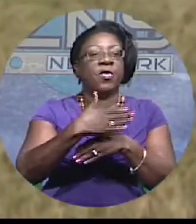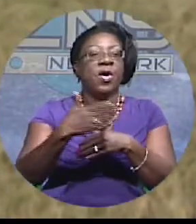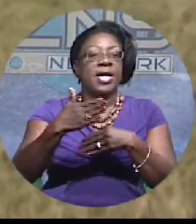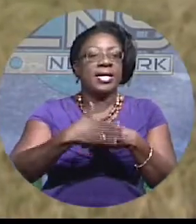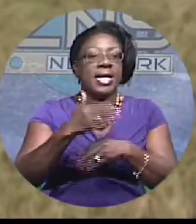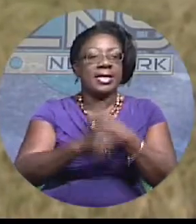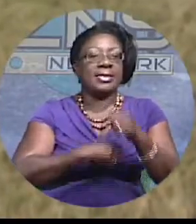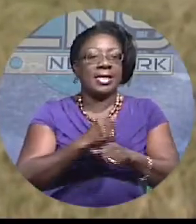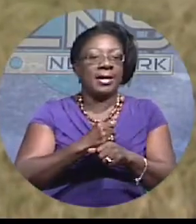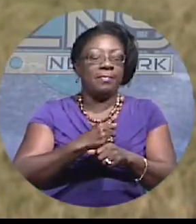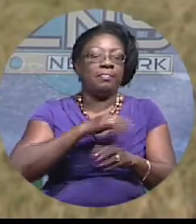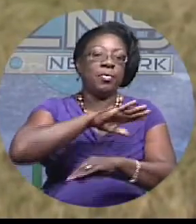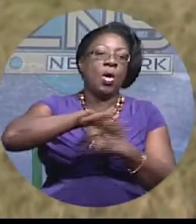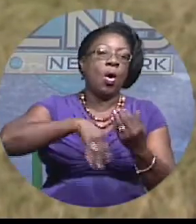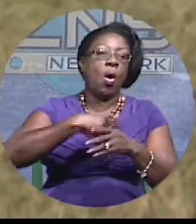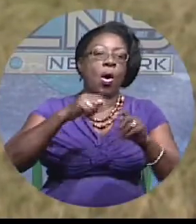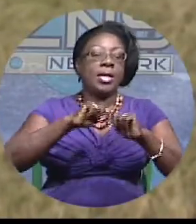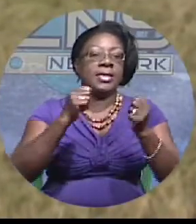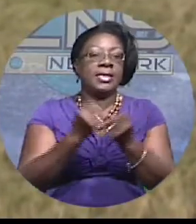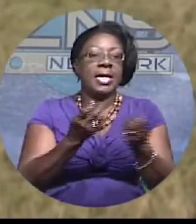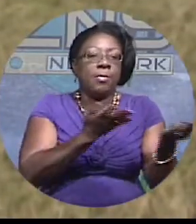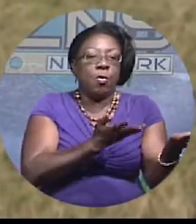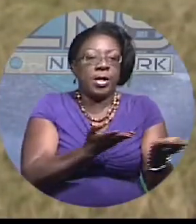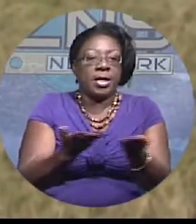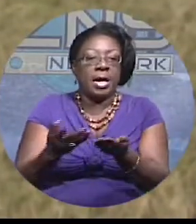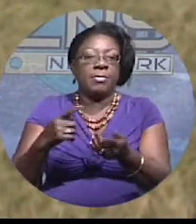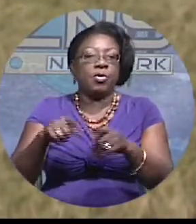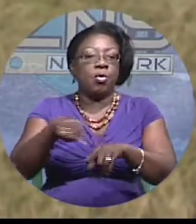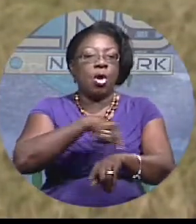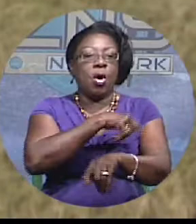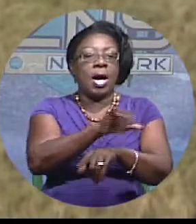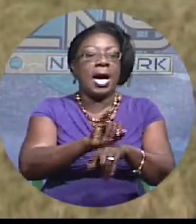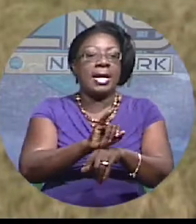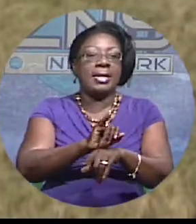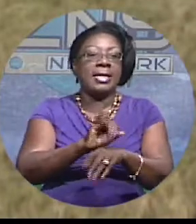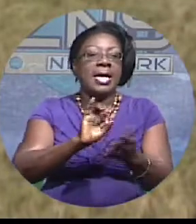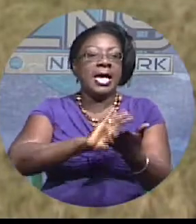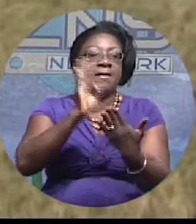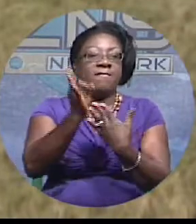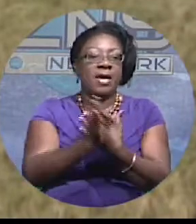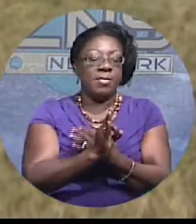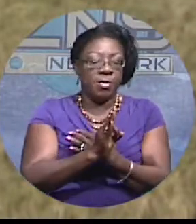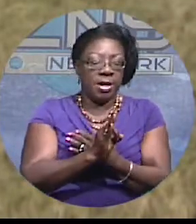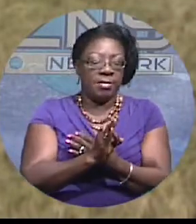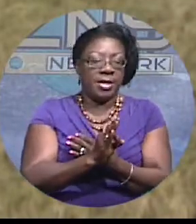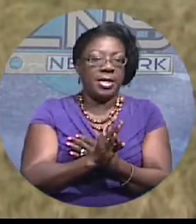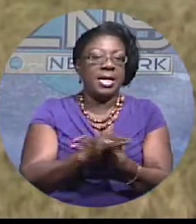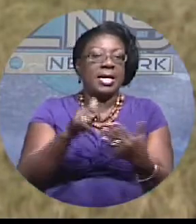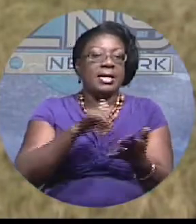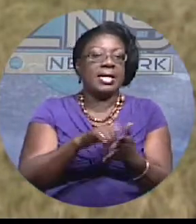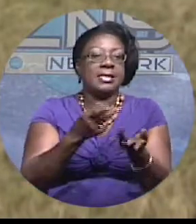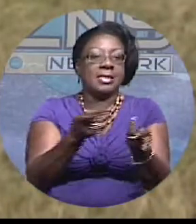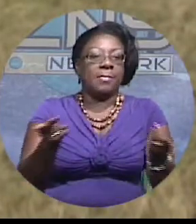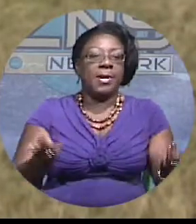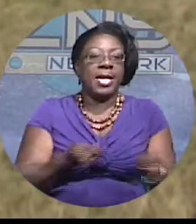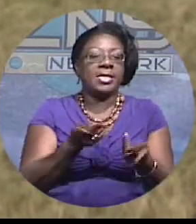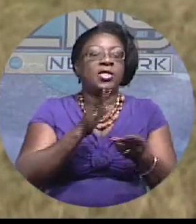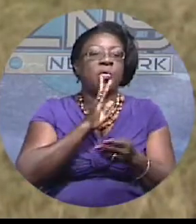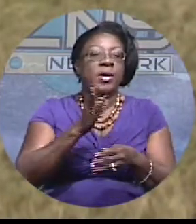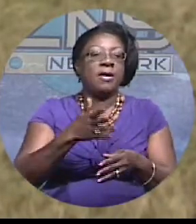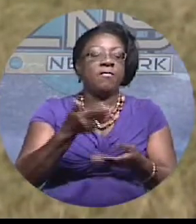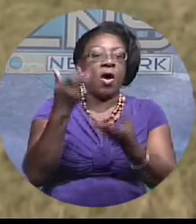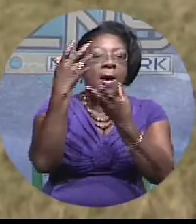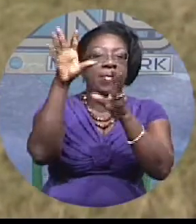teams wishing to come to Long Island in February during the midterm break. That's the place to be for our basketball tournament for senior boys,